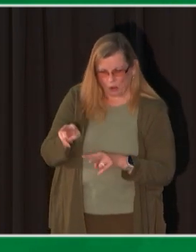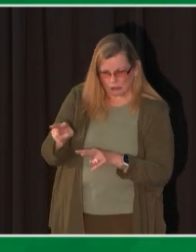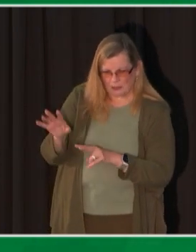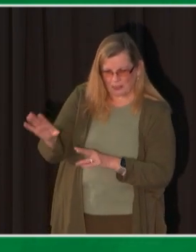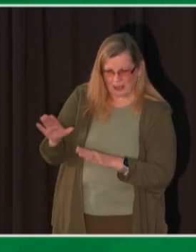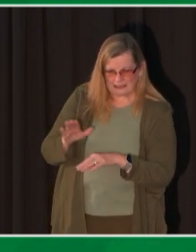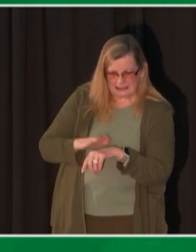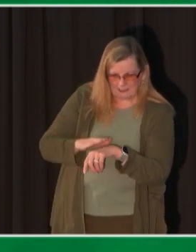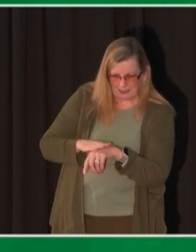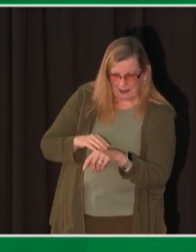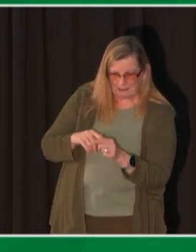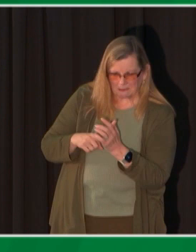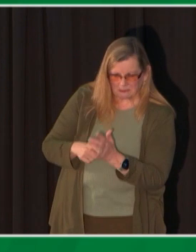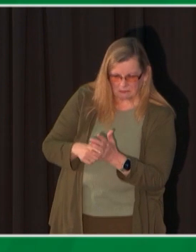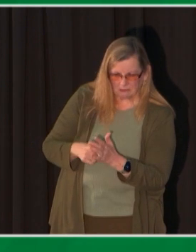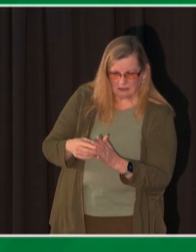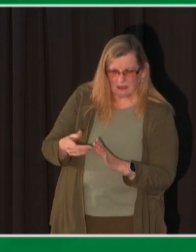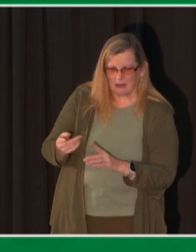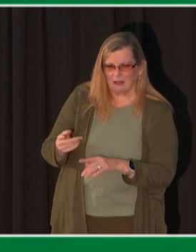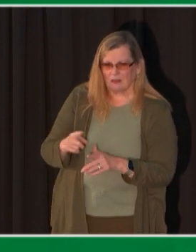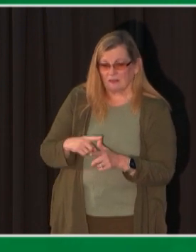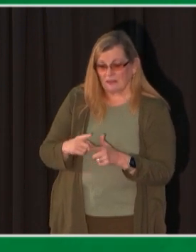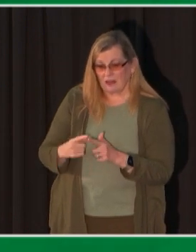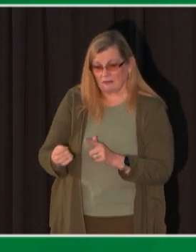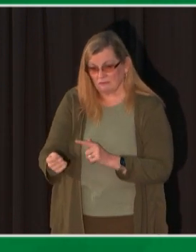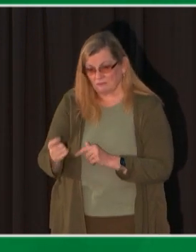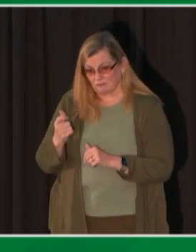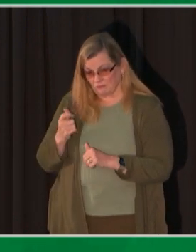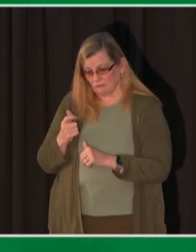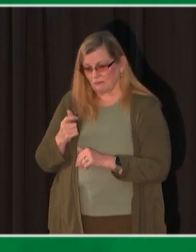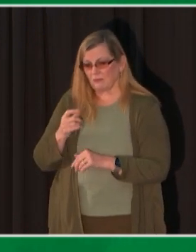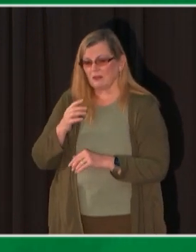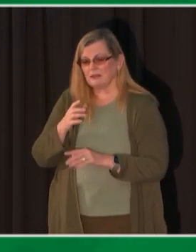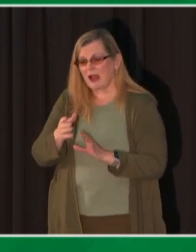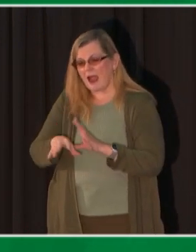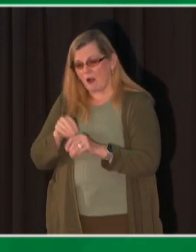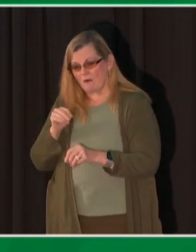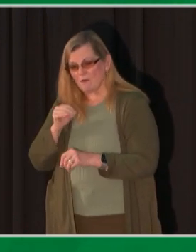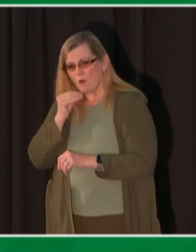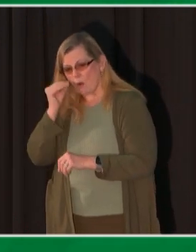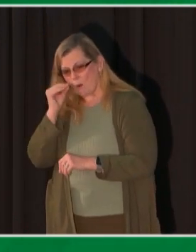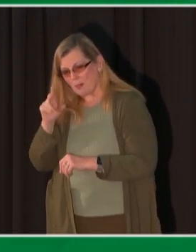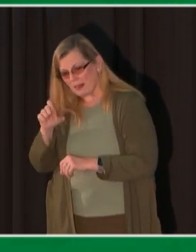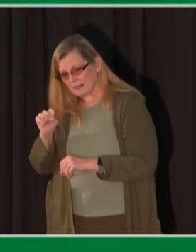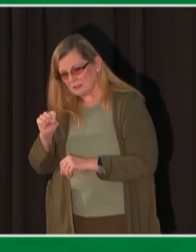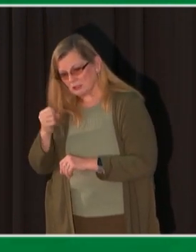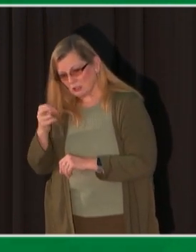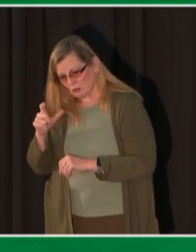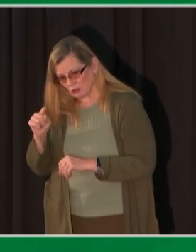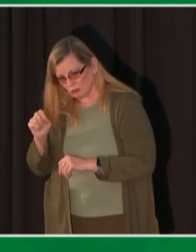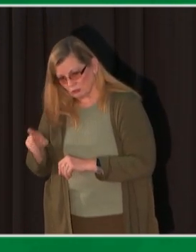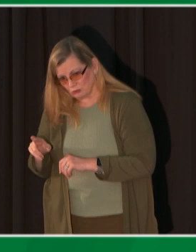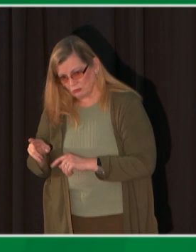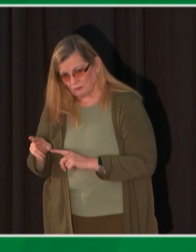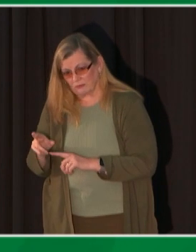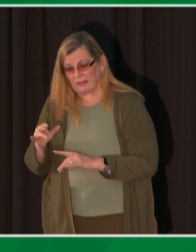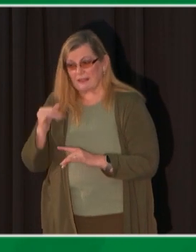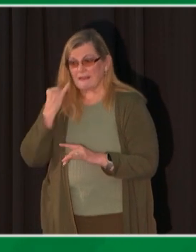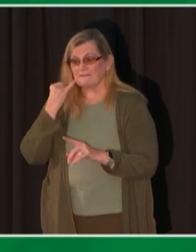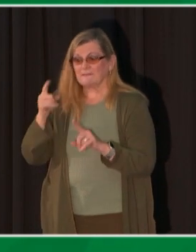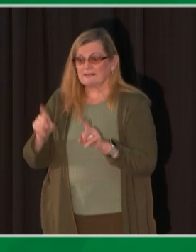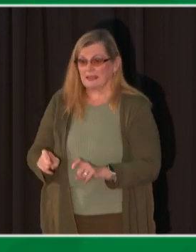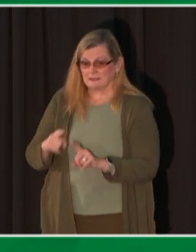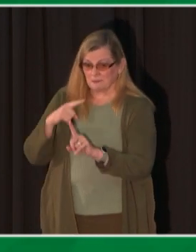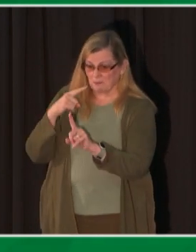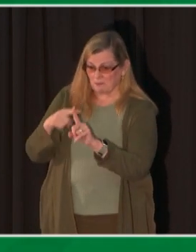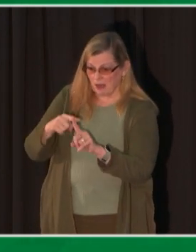removing them from the population of the homeless shelters as well, so that we can get them tested to see if they are positive, and if they are, through their convalescence, they